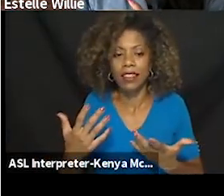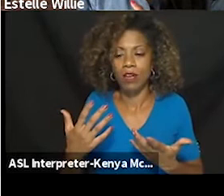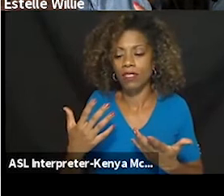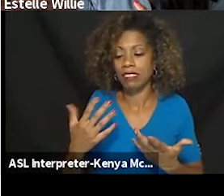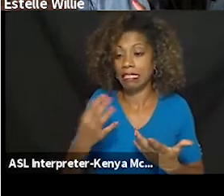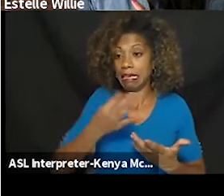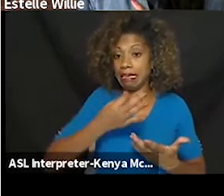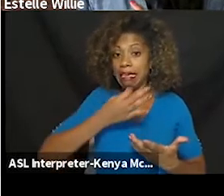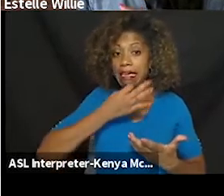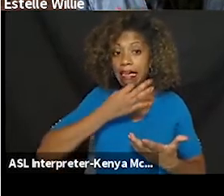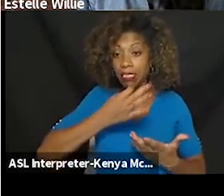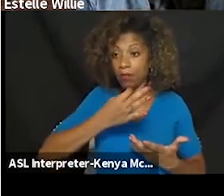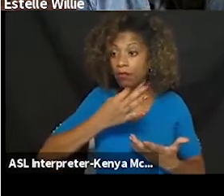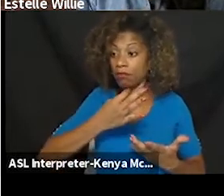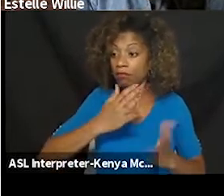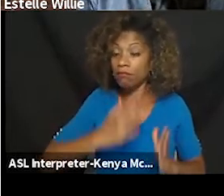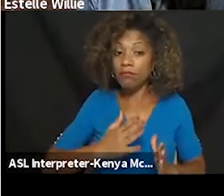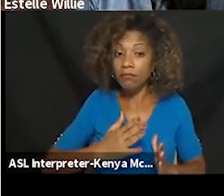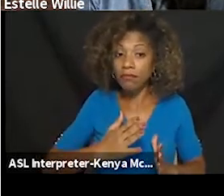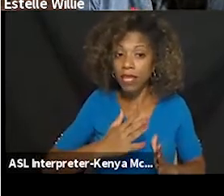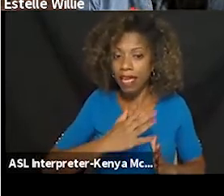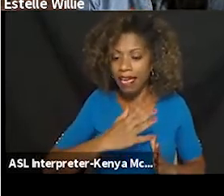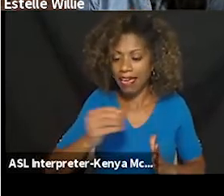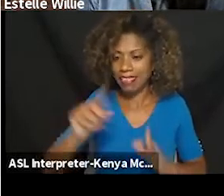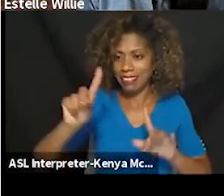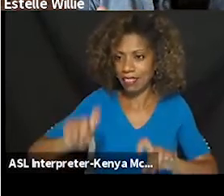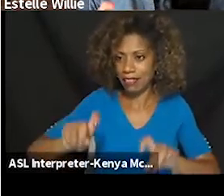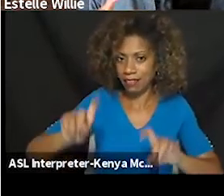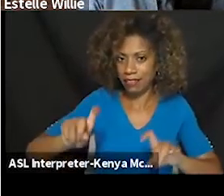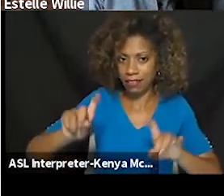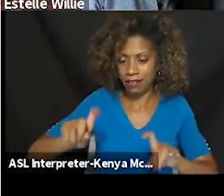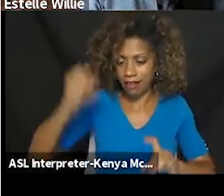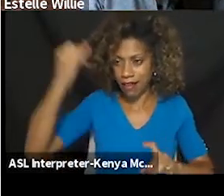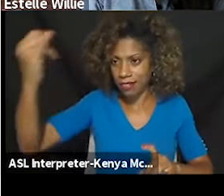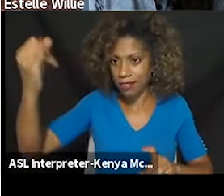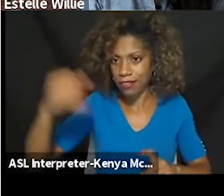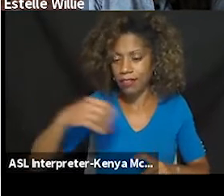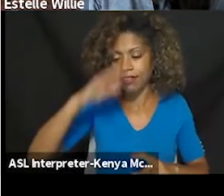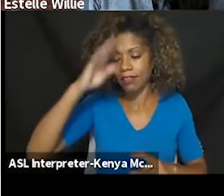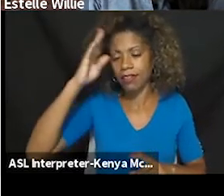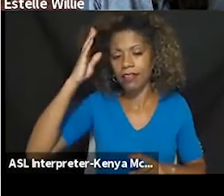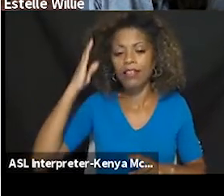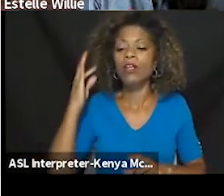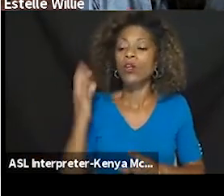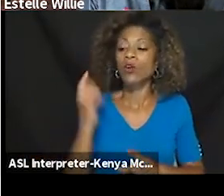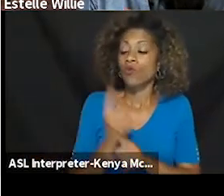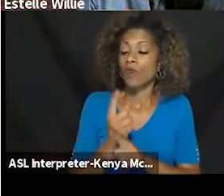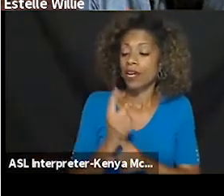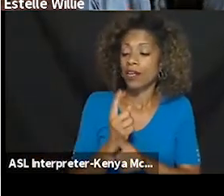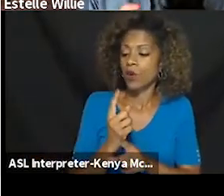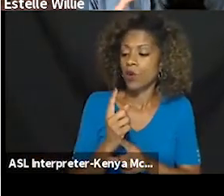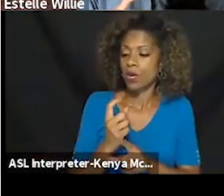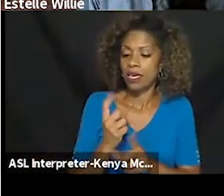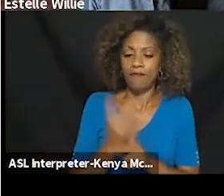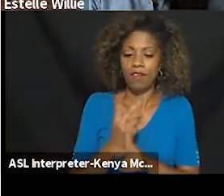because, philanthropy, that's what we can do. We can test hypotheses, galvanize different cross-sector partners to come